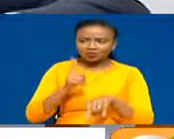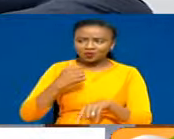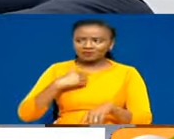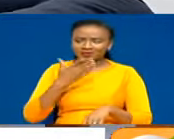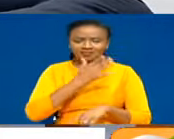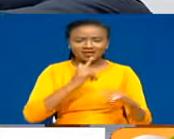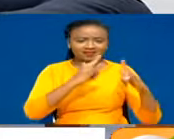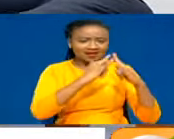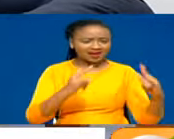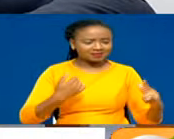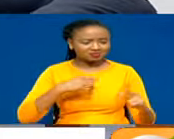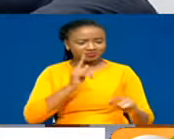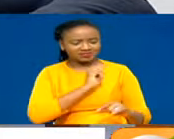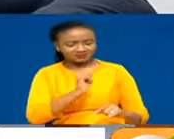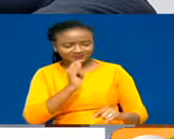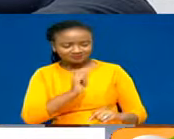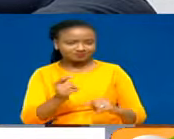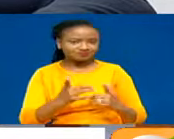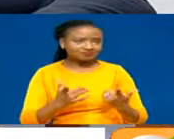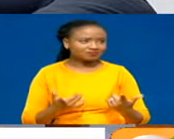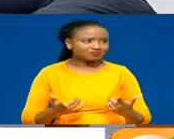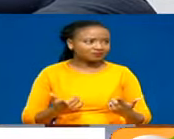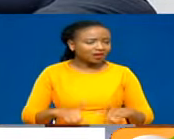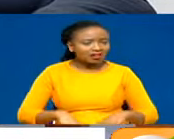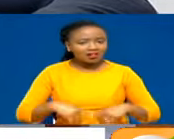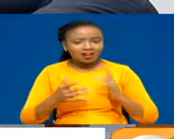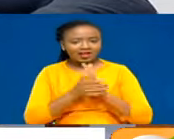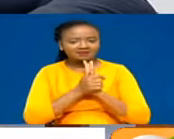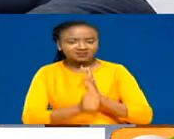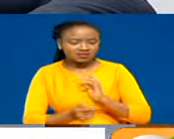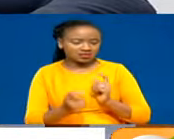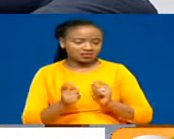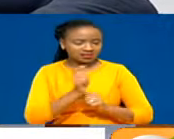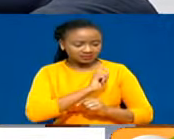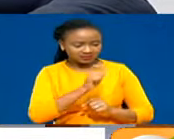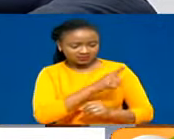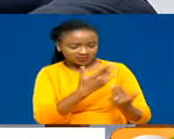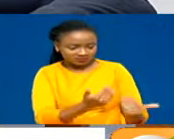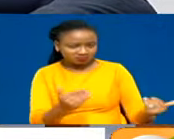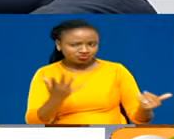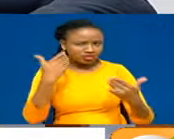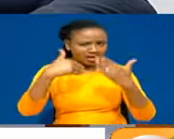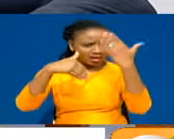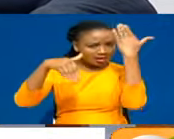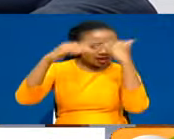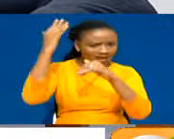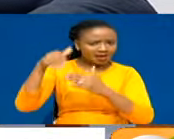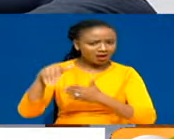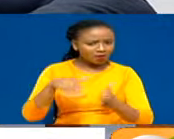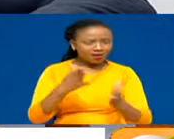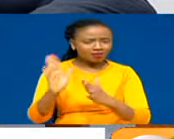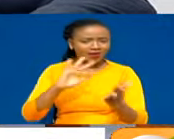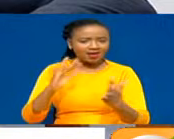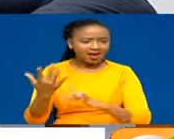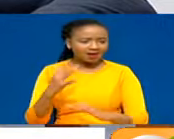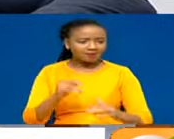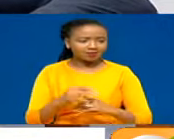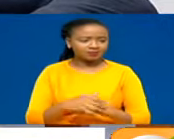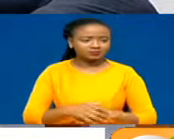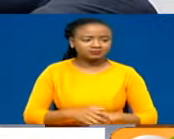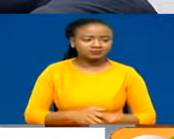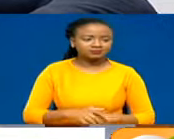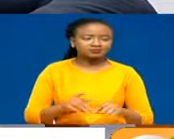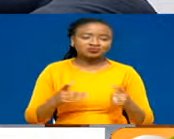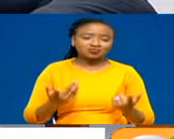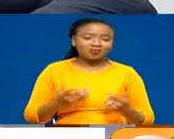teaching life skills, we're teaching these kids career, you know, pathways, moves. At